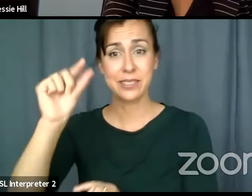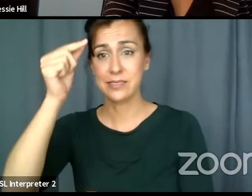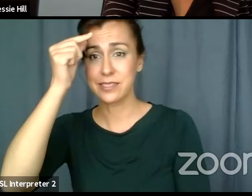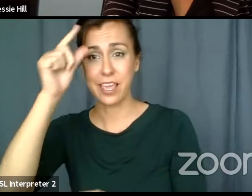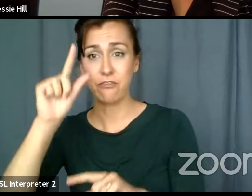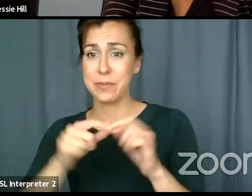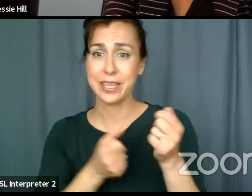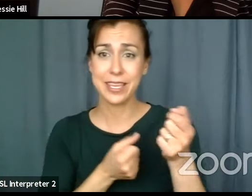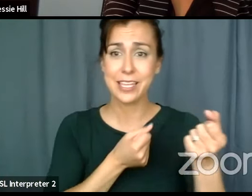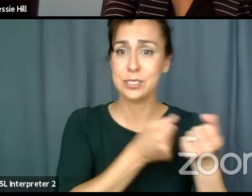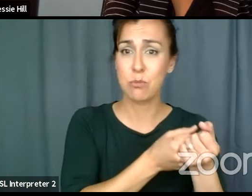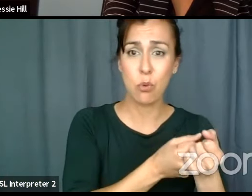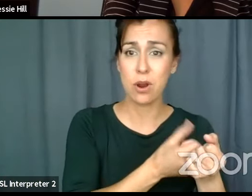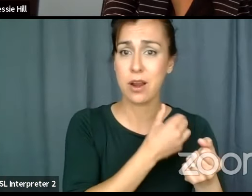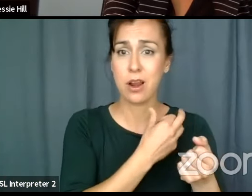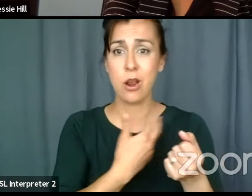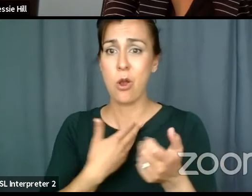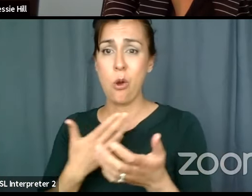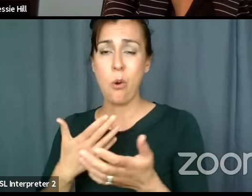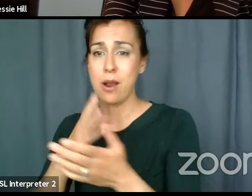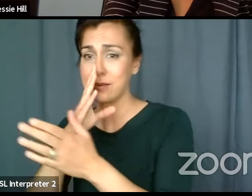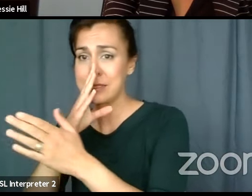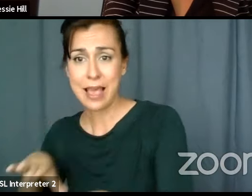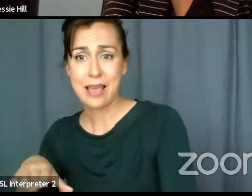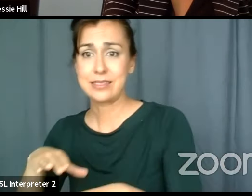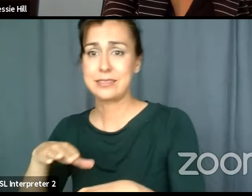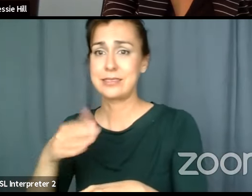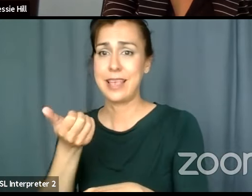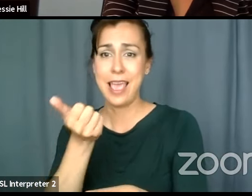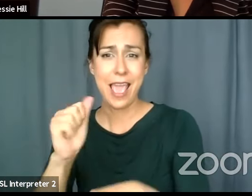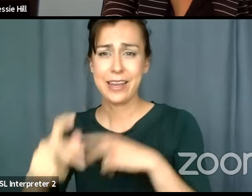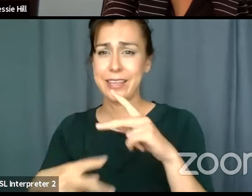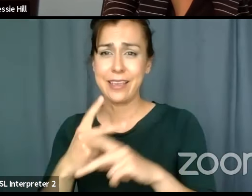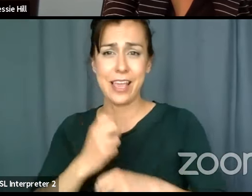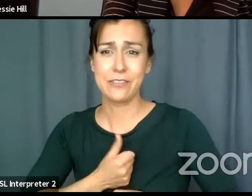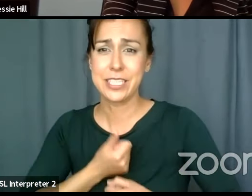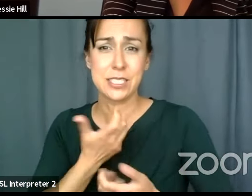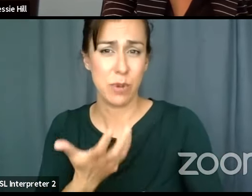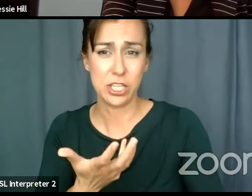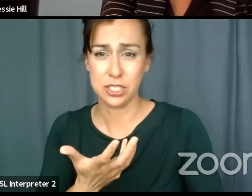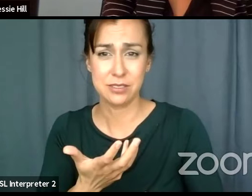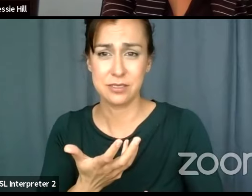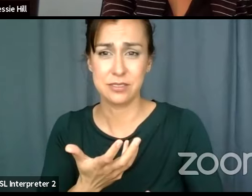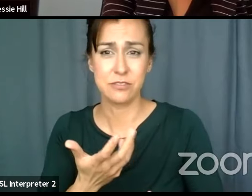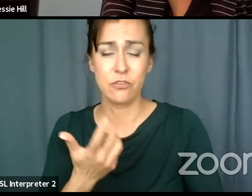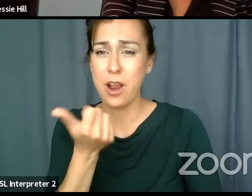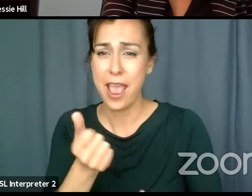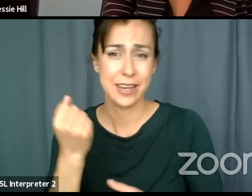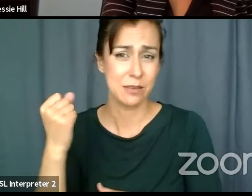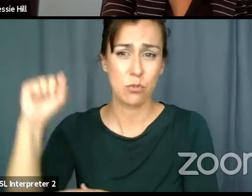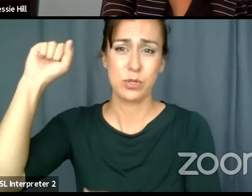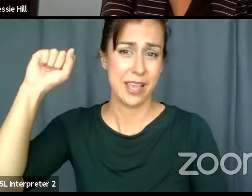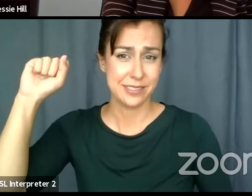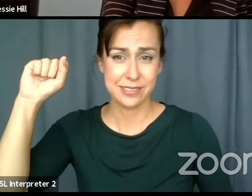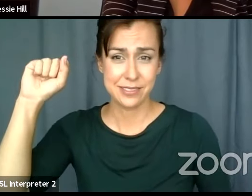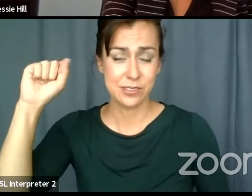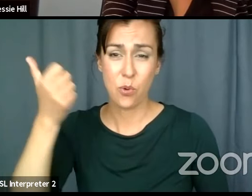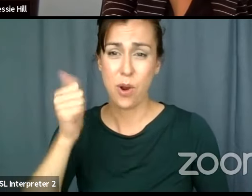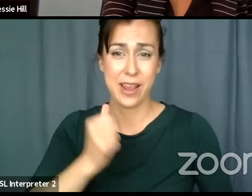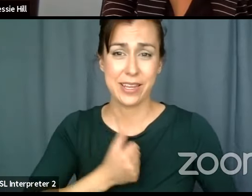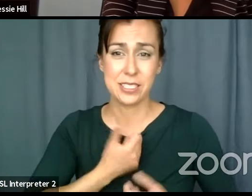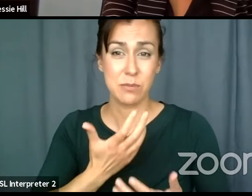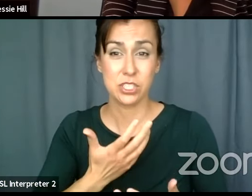a particular type of expression, particular type of protest, a particular type of demonstration, a particular type of speech act because of